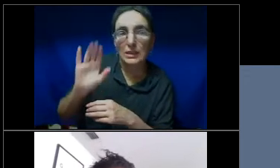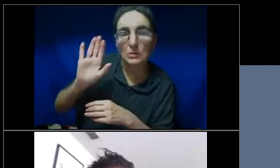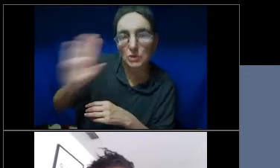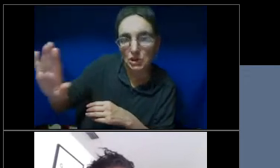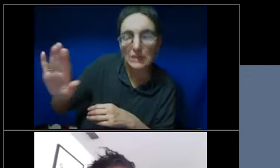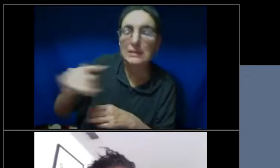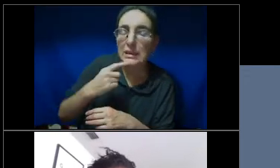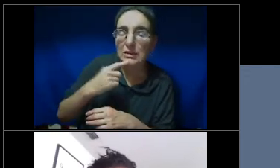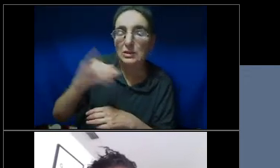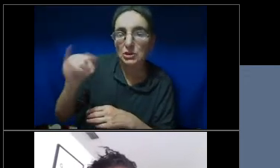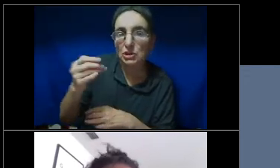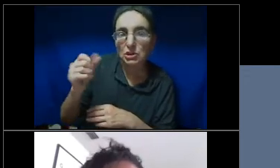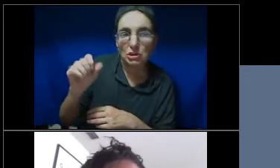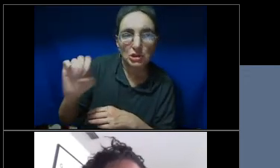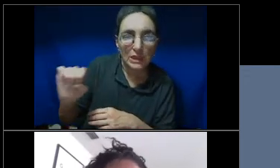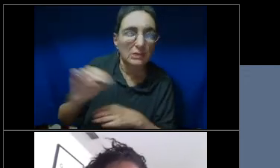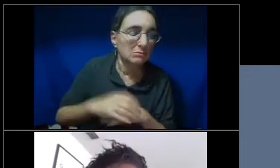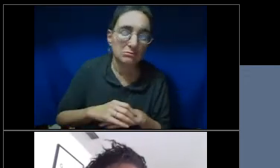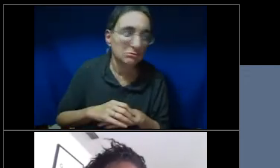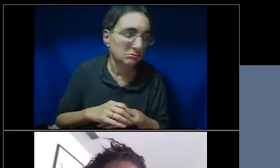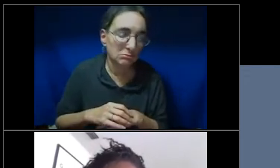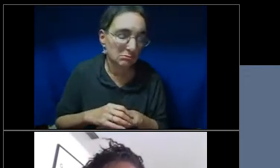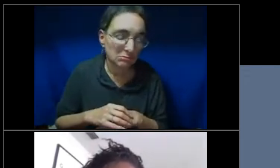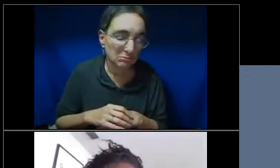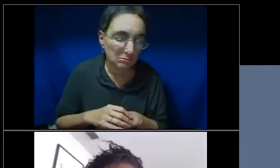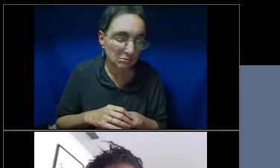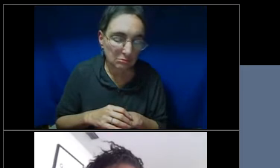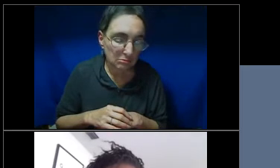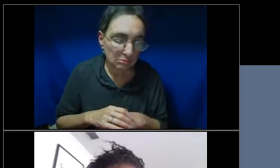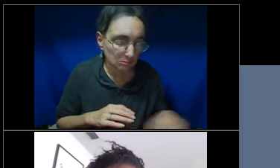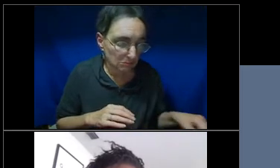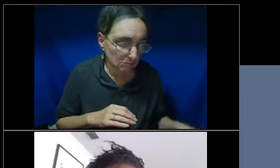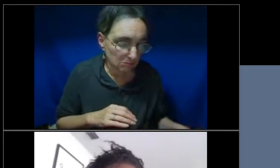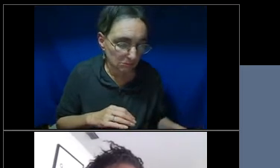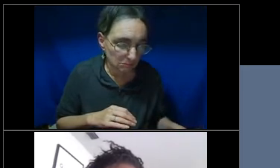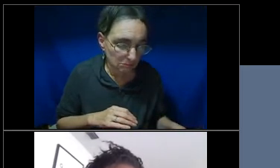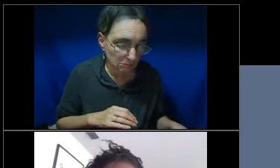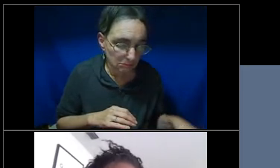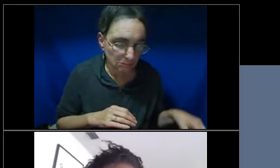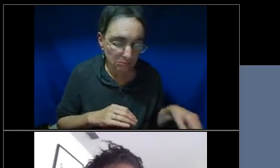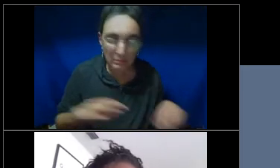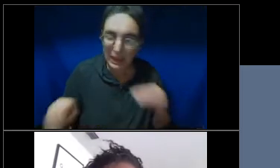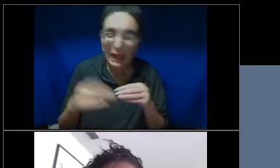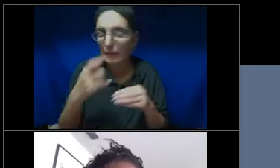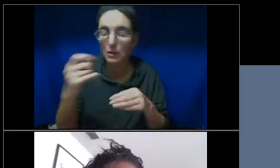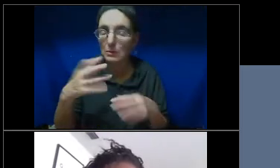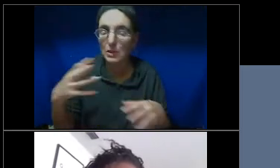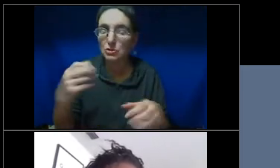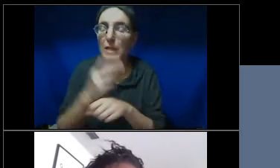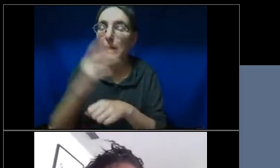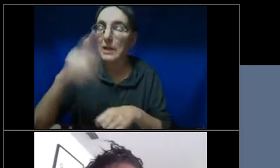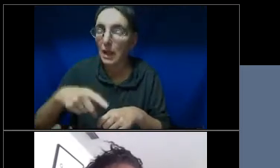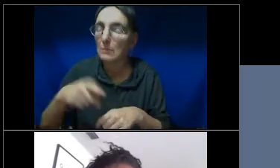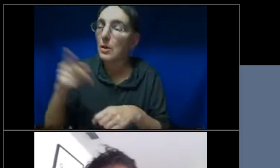Can I just like finish a little, just add a little bit to wrap it up? Is that that from this